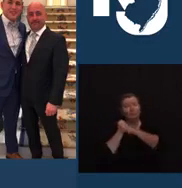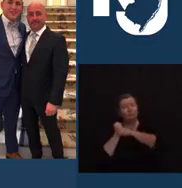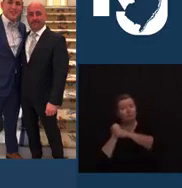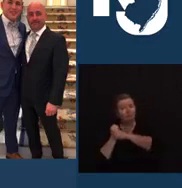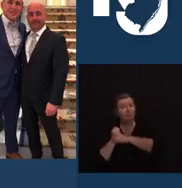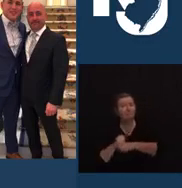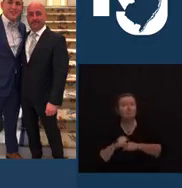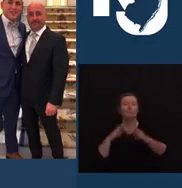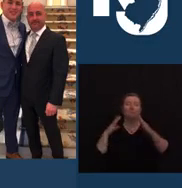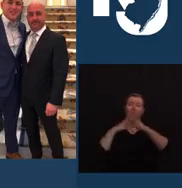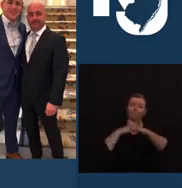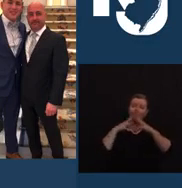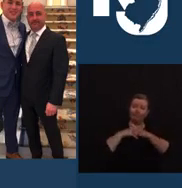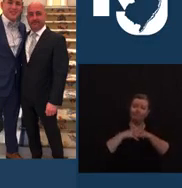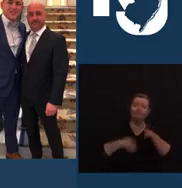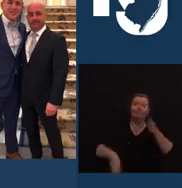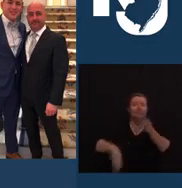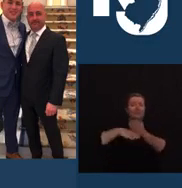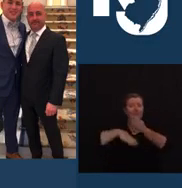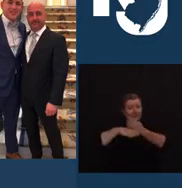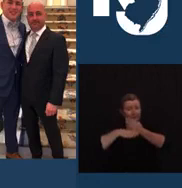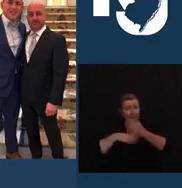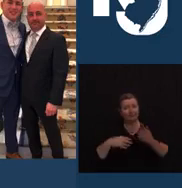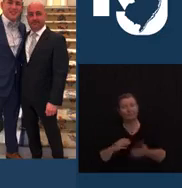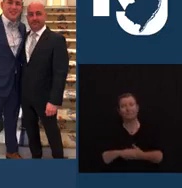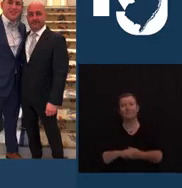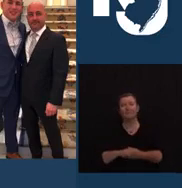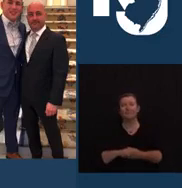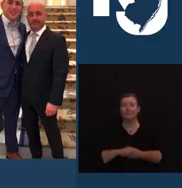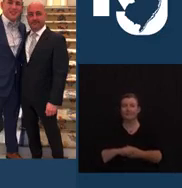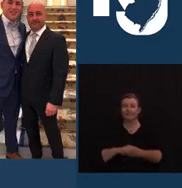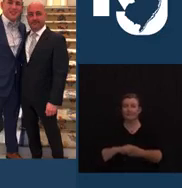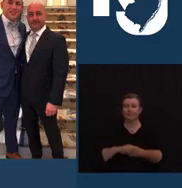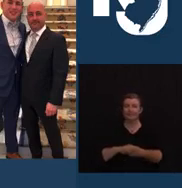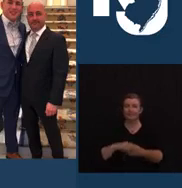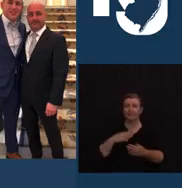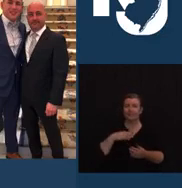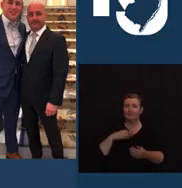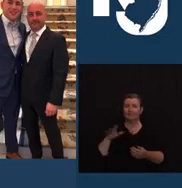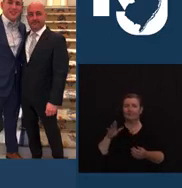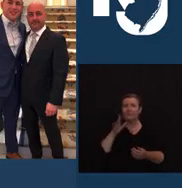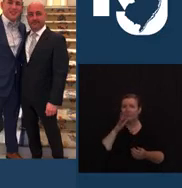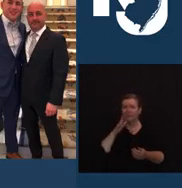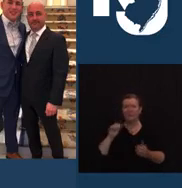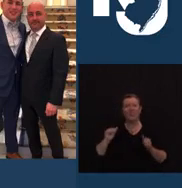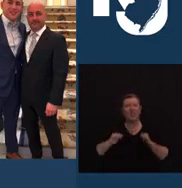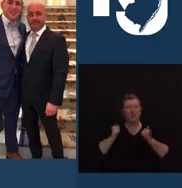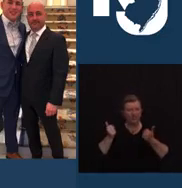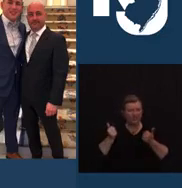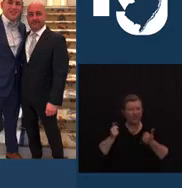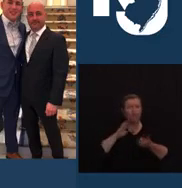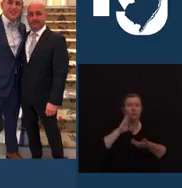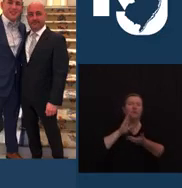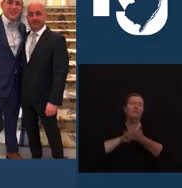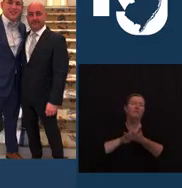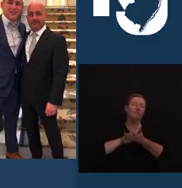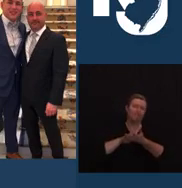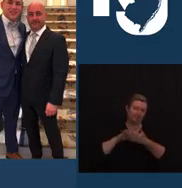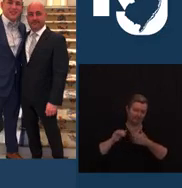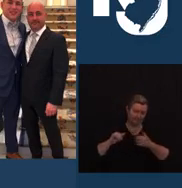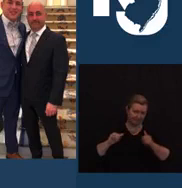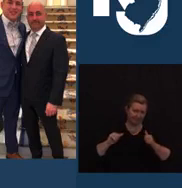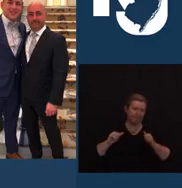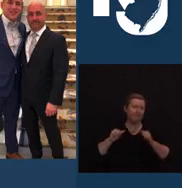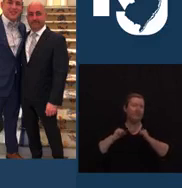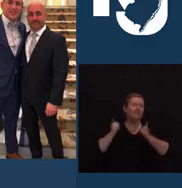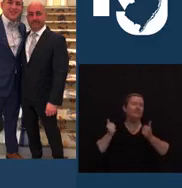leaves behind his mom, Elena, along with his beloved wife, Maria, with whom I had the great honor of speaking last week, and his